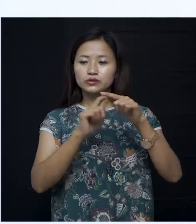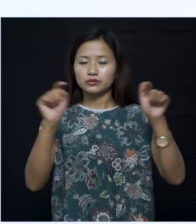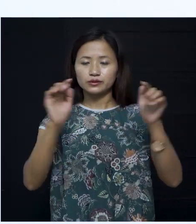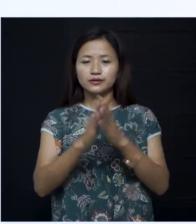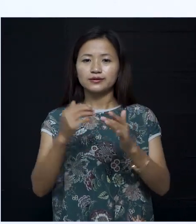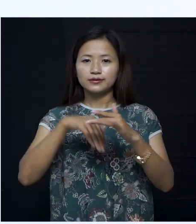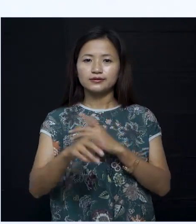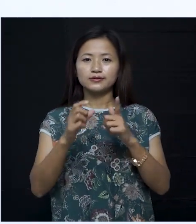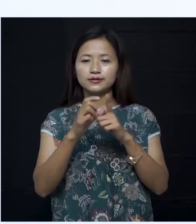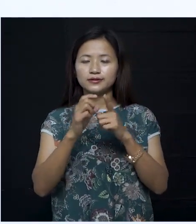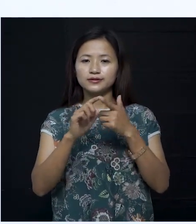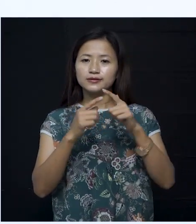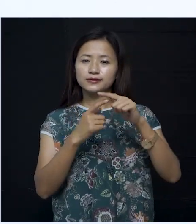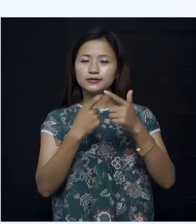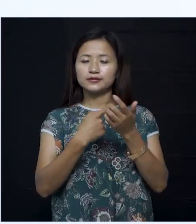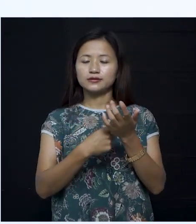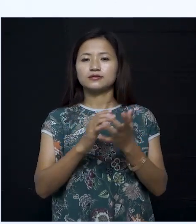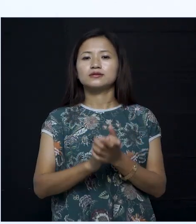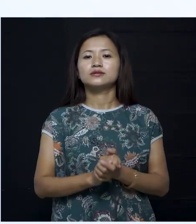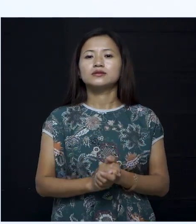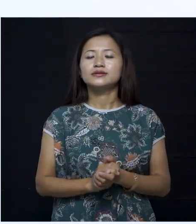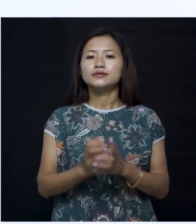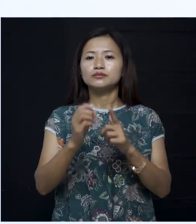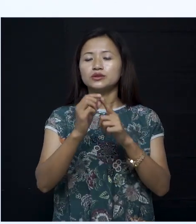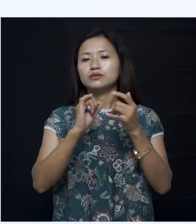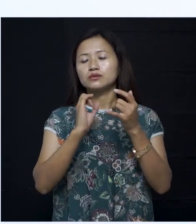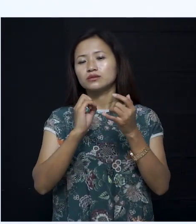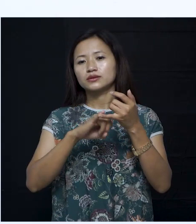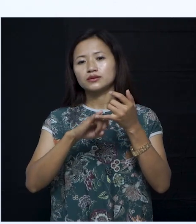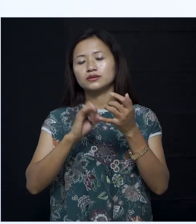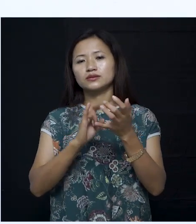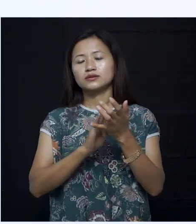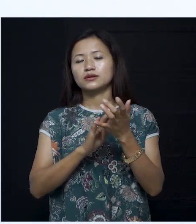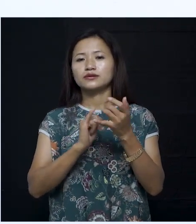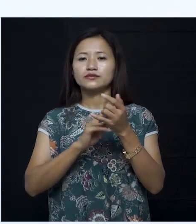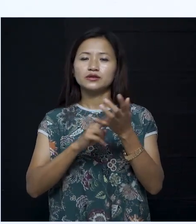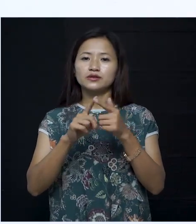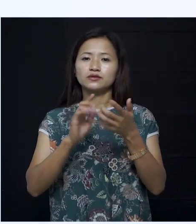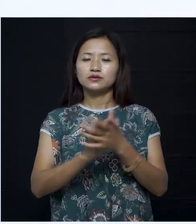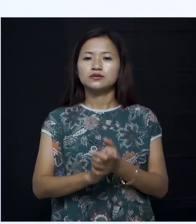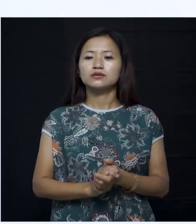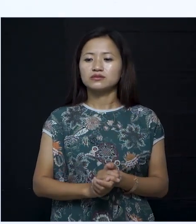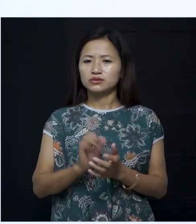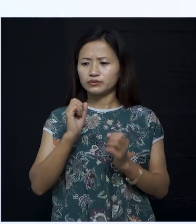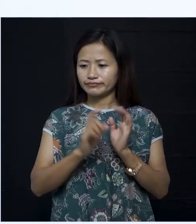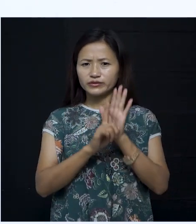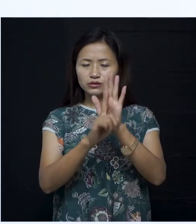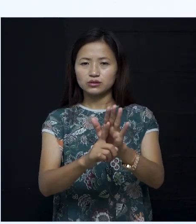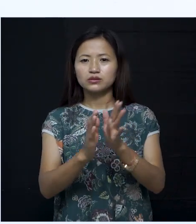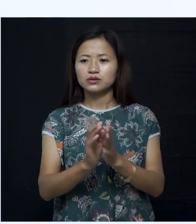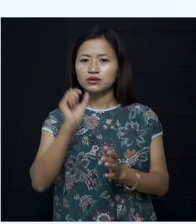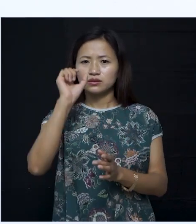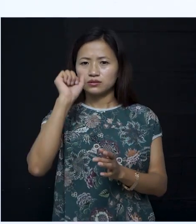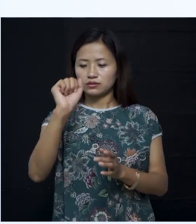determiners, okay. The next is possessive. Possessive means showing ownership, okay.